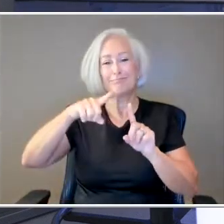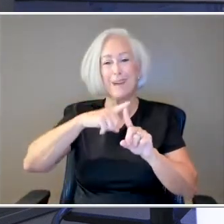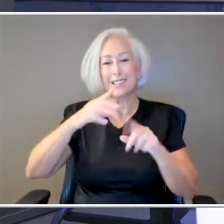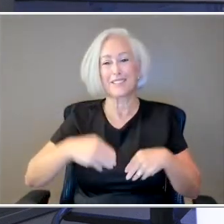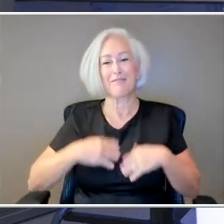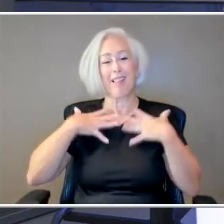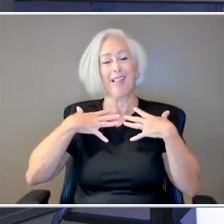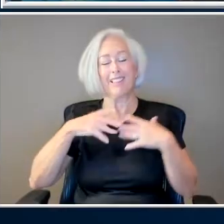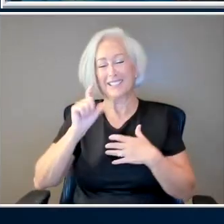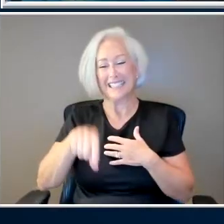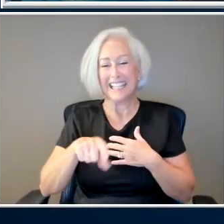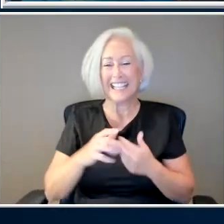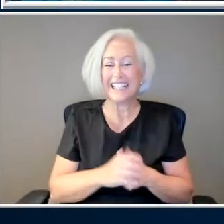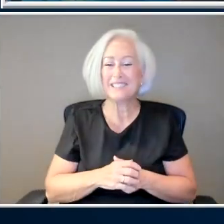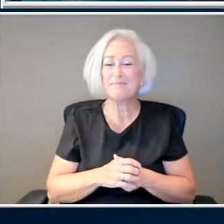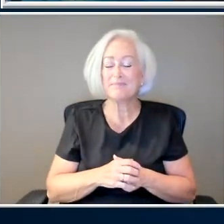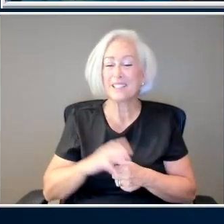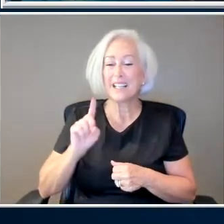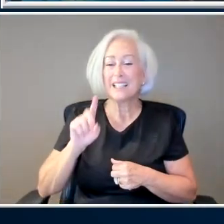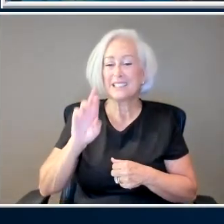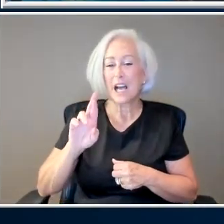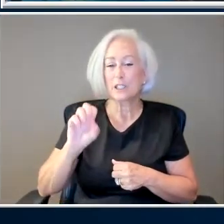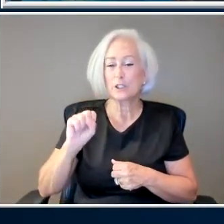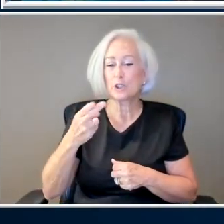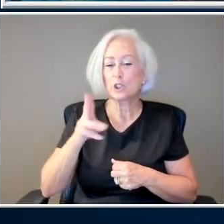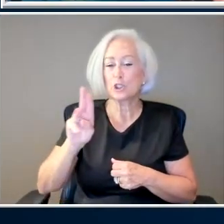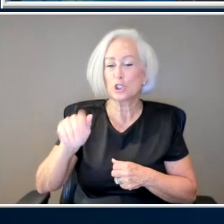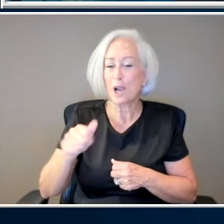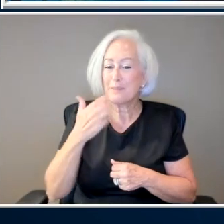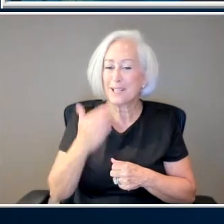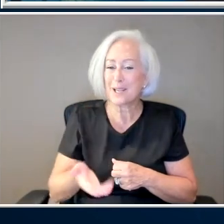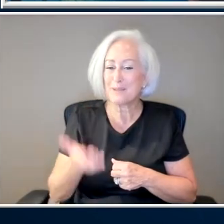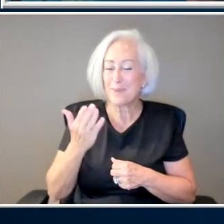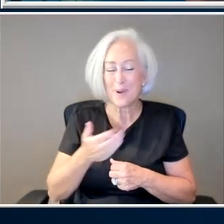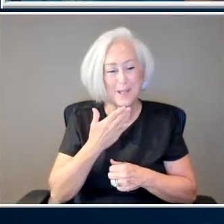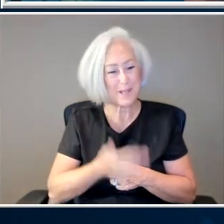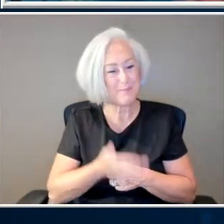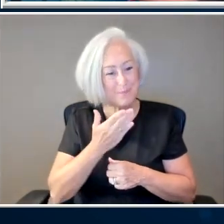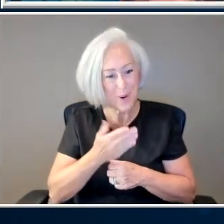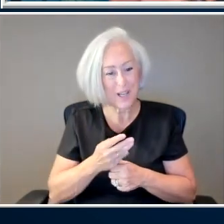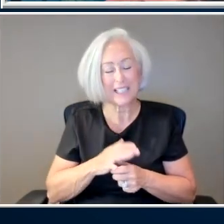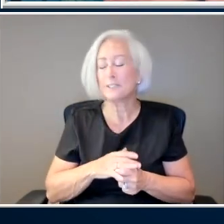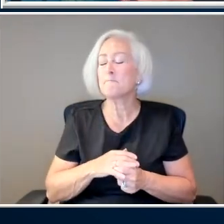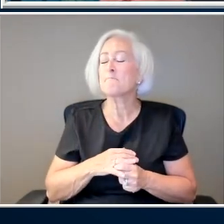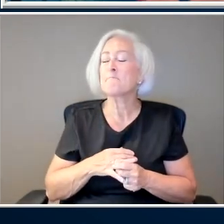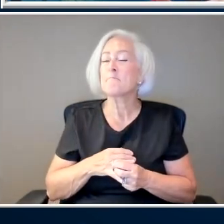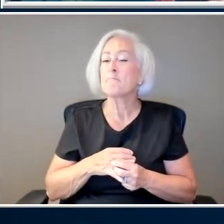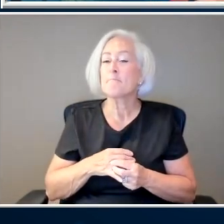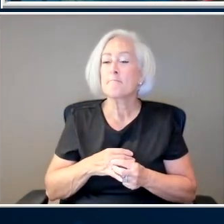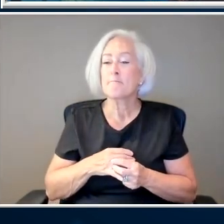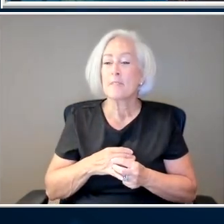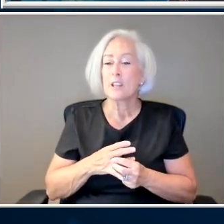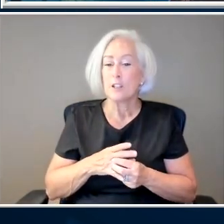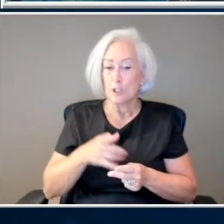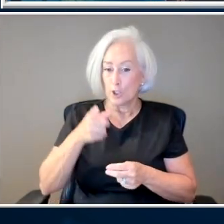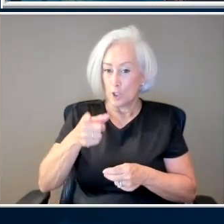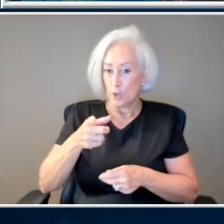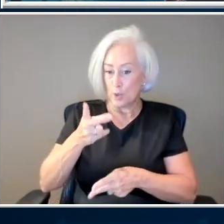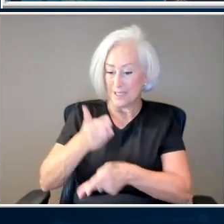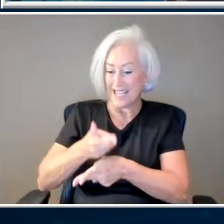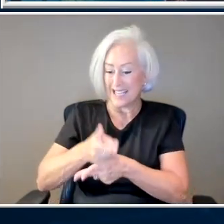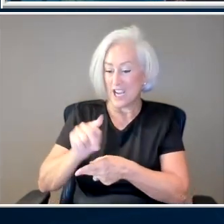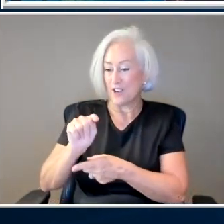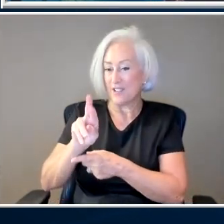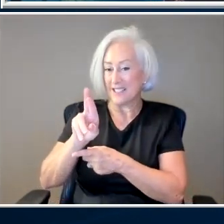Sharma, I want to bring you in. Good morning. Good morning. Good morning. So you treat only Terry, but explain for those